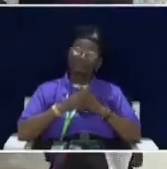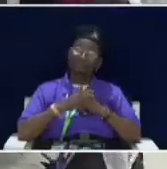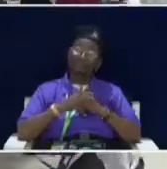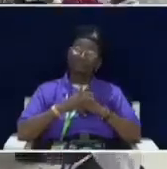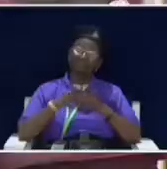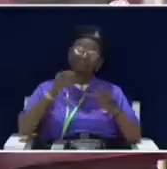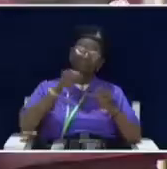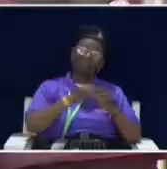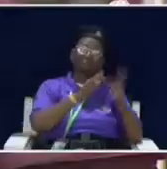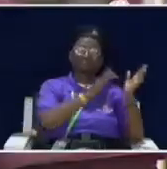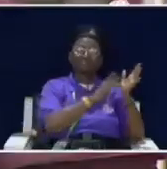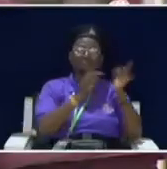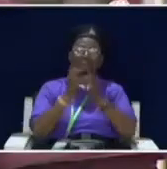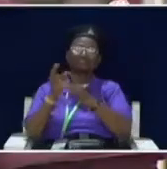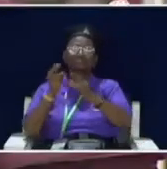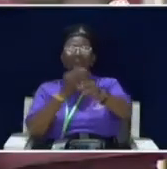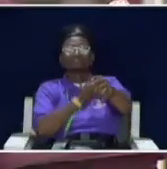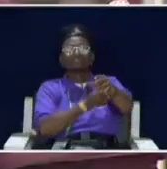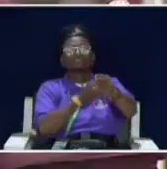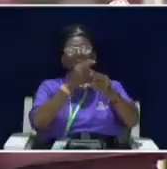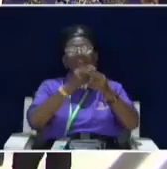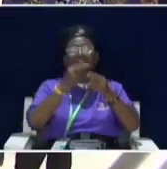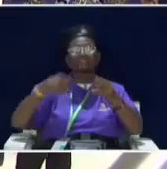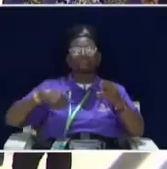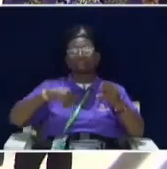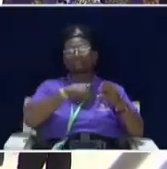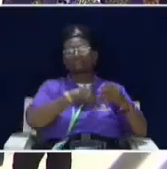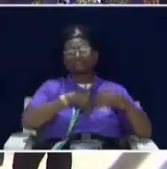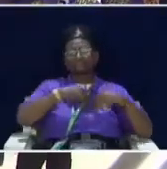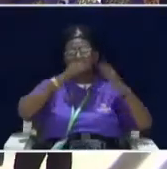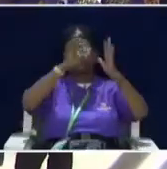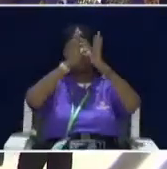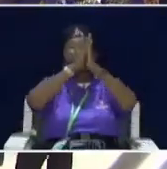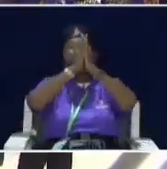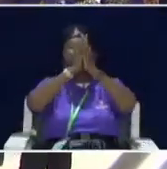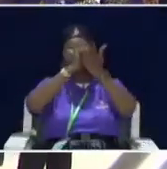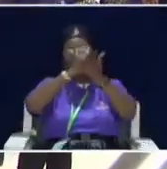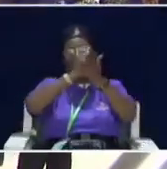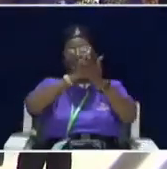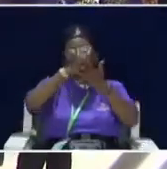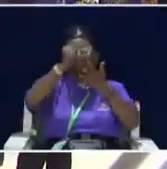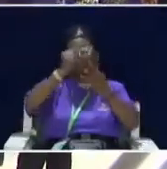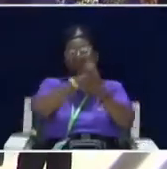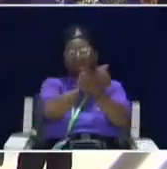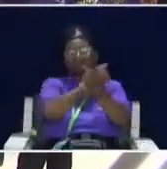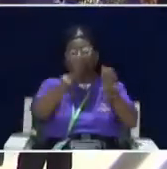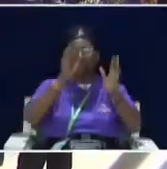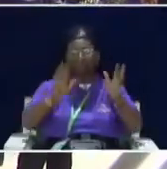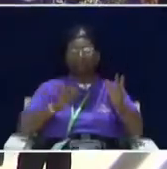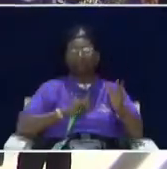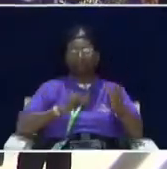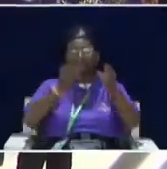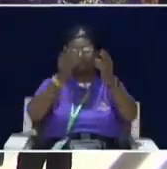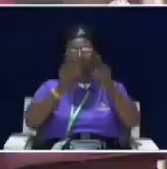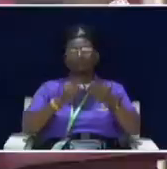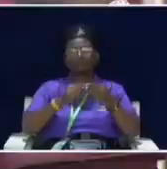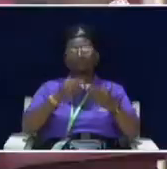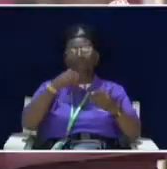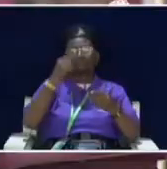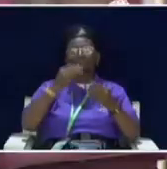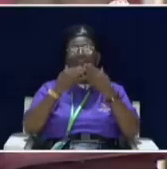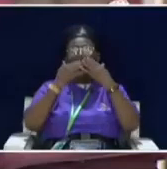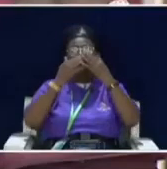In Jesus' mighty name we have prayed. Savior, I want to say thank